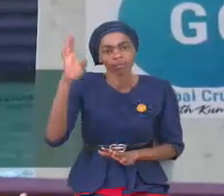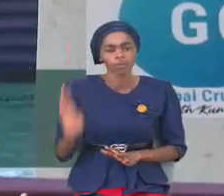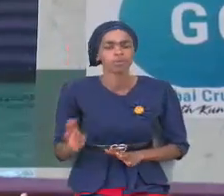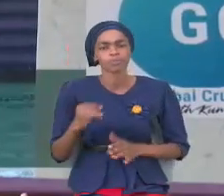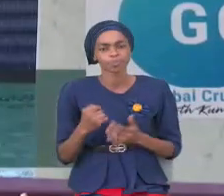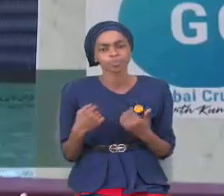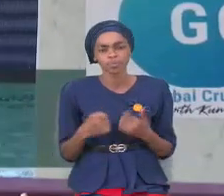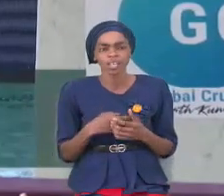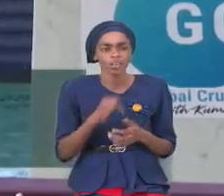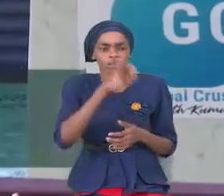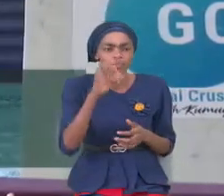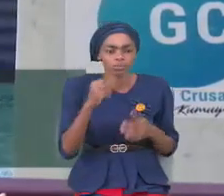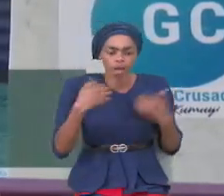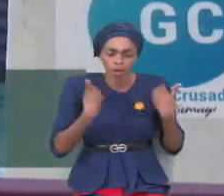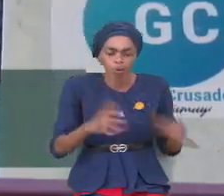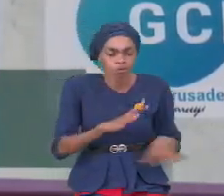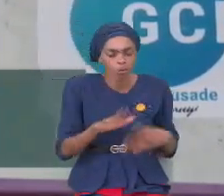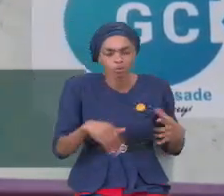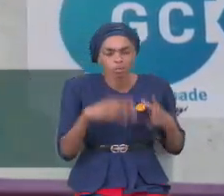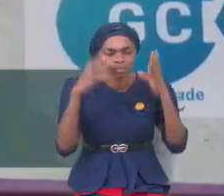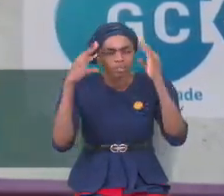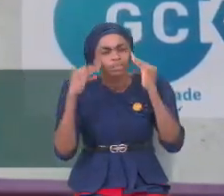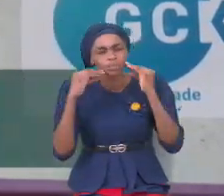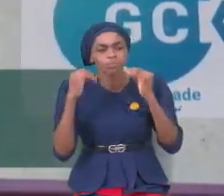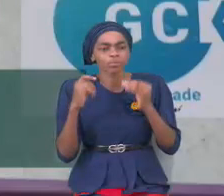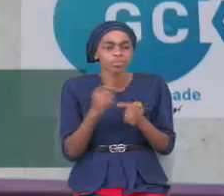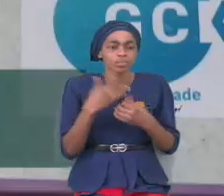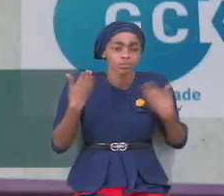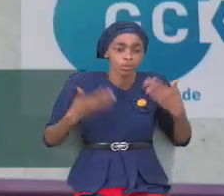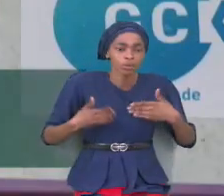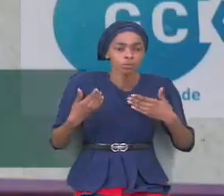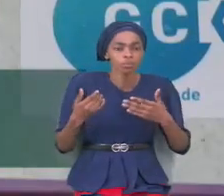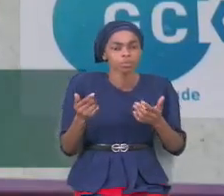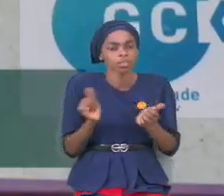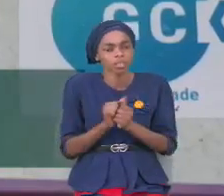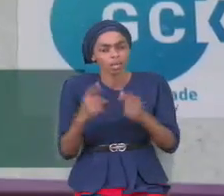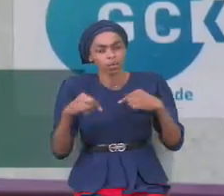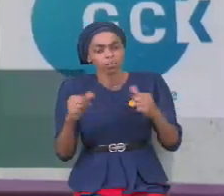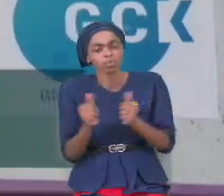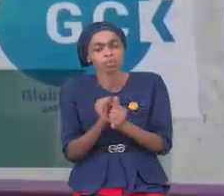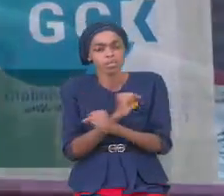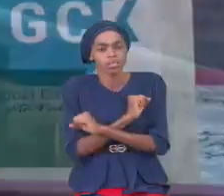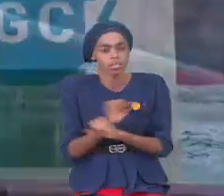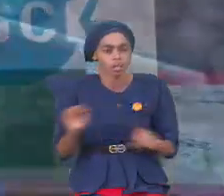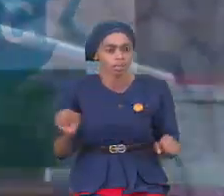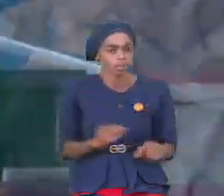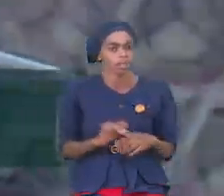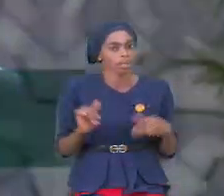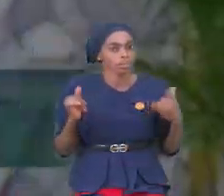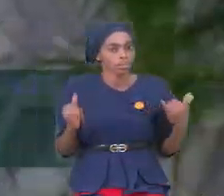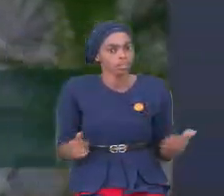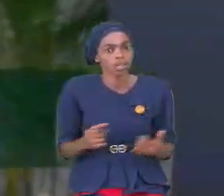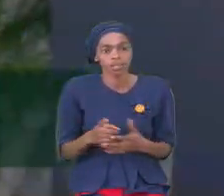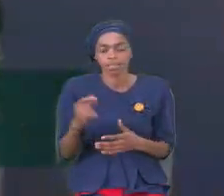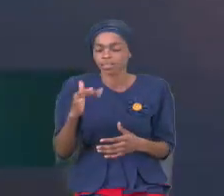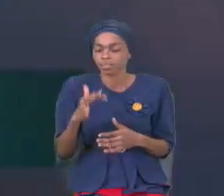with salvation that he lost, all that now was reaffirmed and given unto him. We're looking at